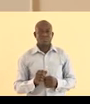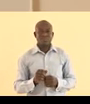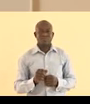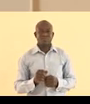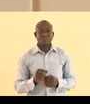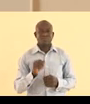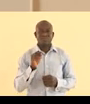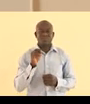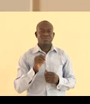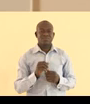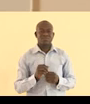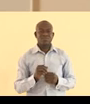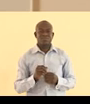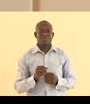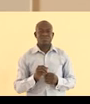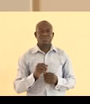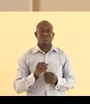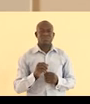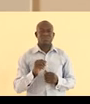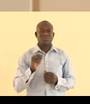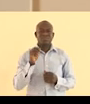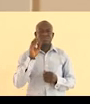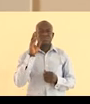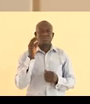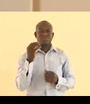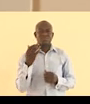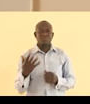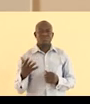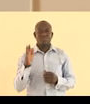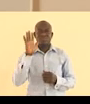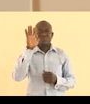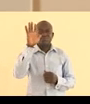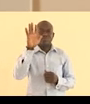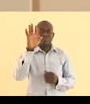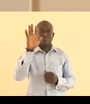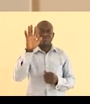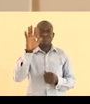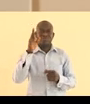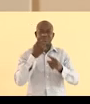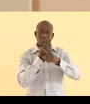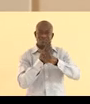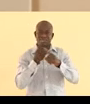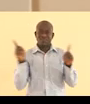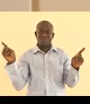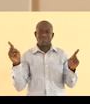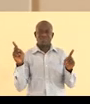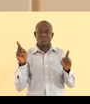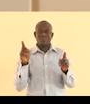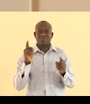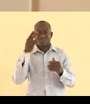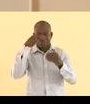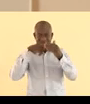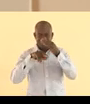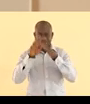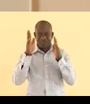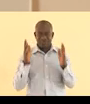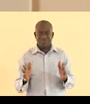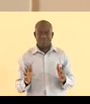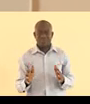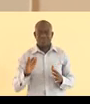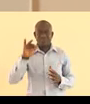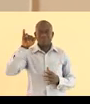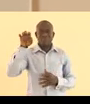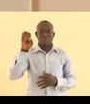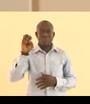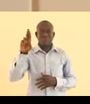us by five different prophets, as mentioned in the scriptures today. Five. Uh-huh.